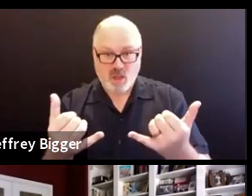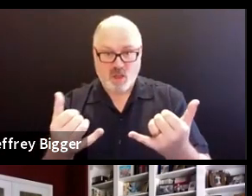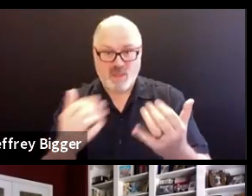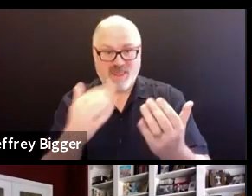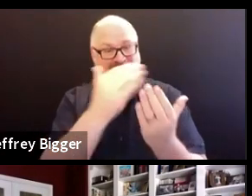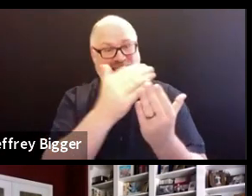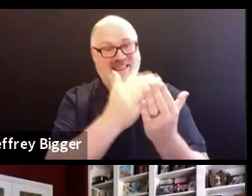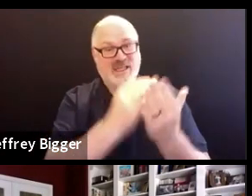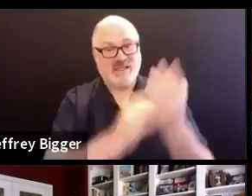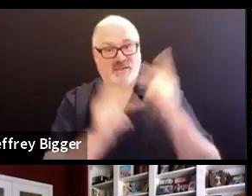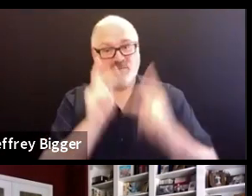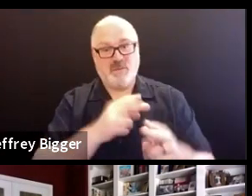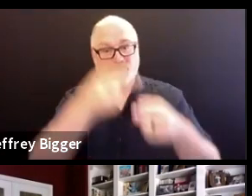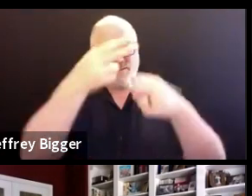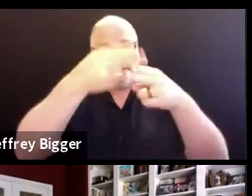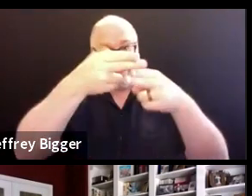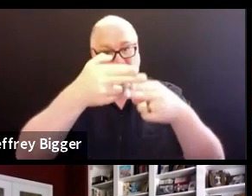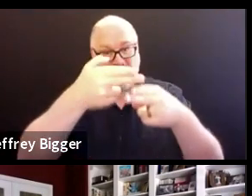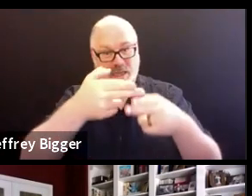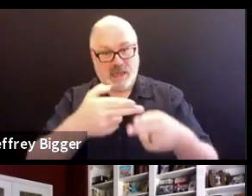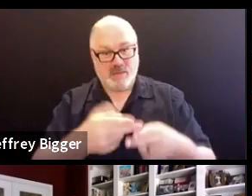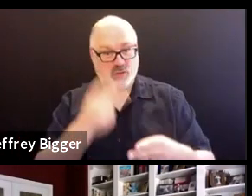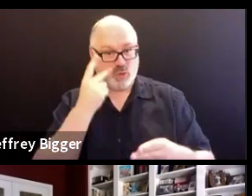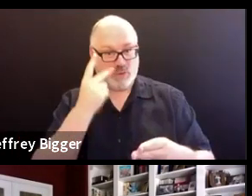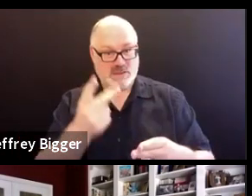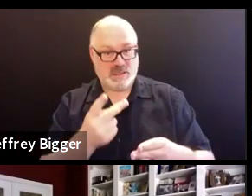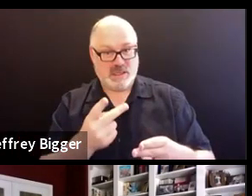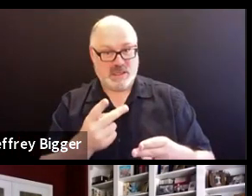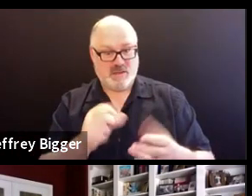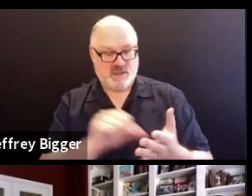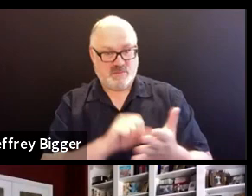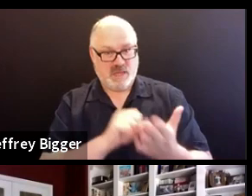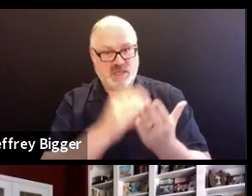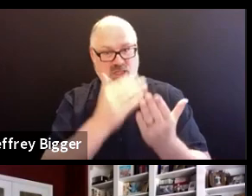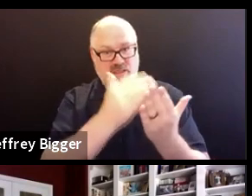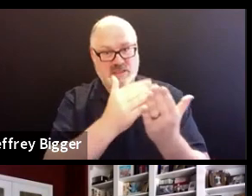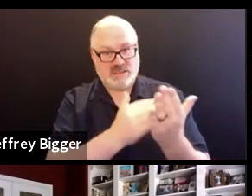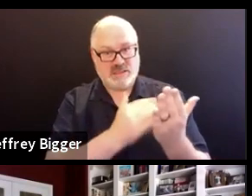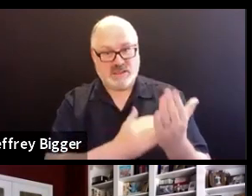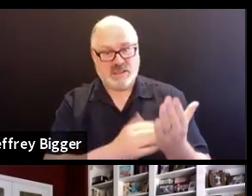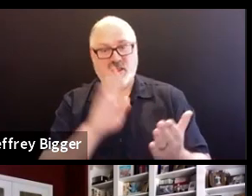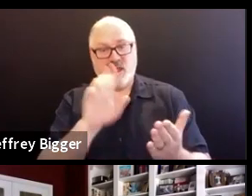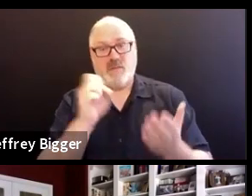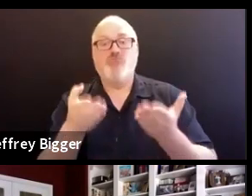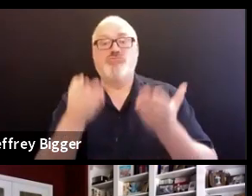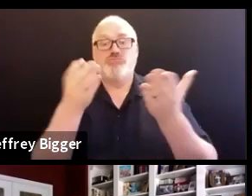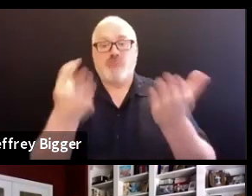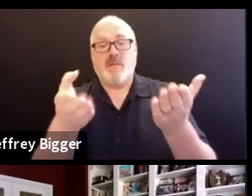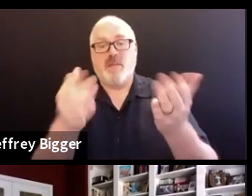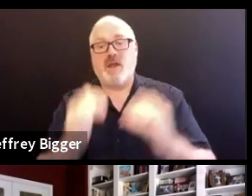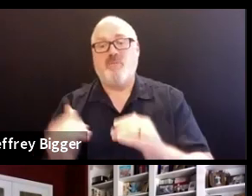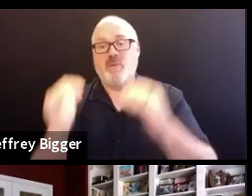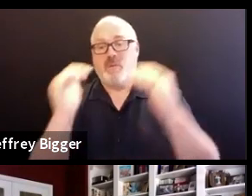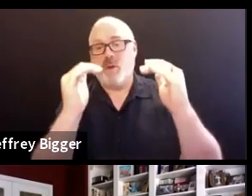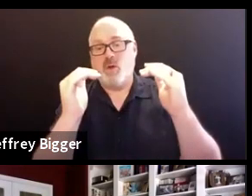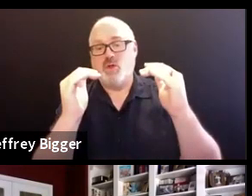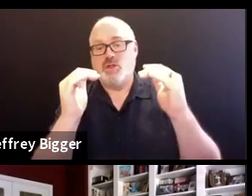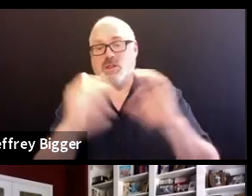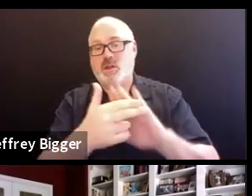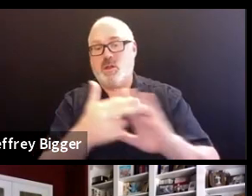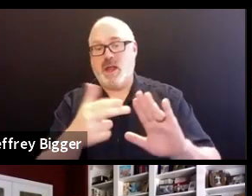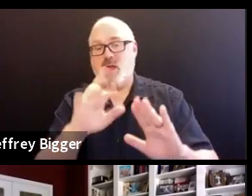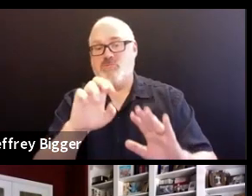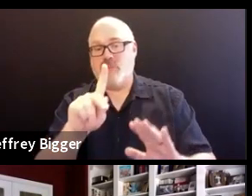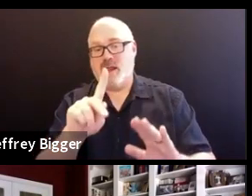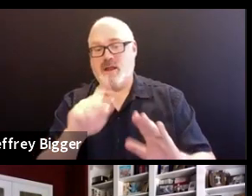of folks who are given in the following pages, that they be recommended for promotion to the rank that they're